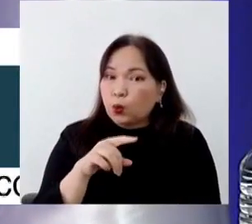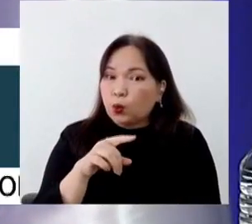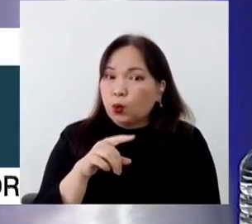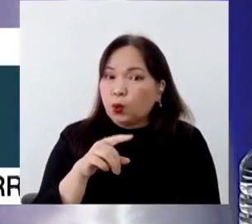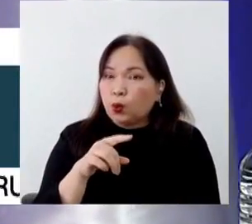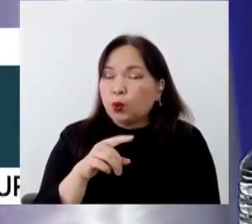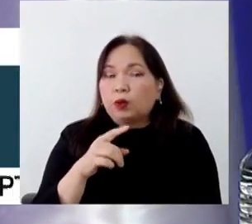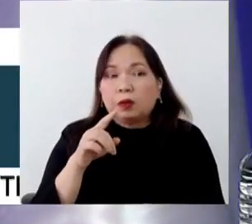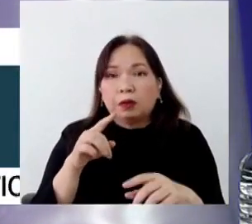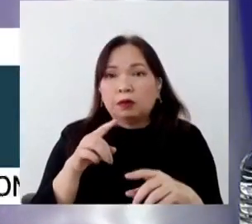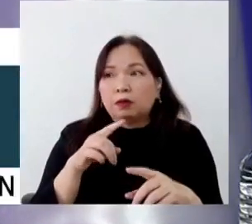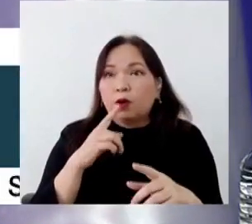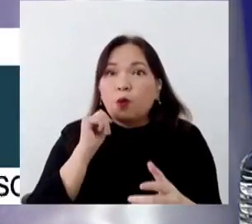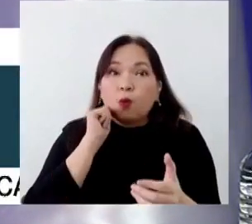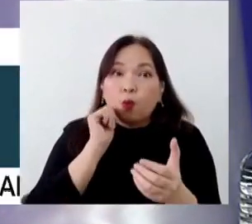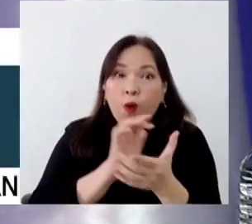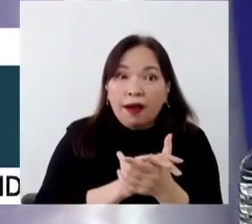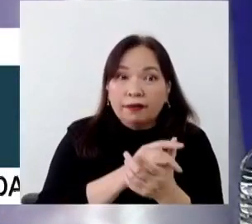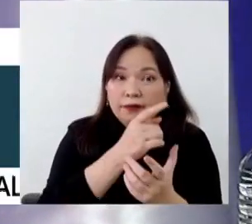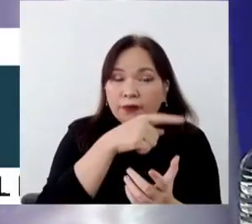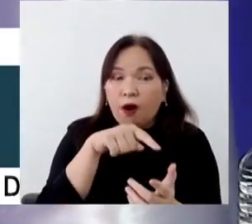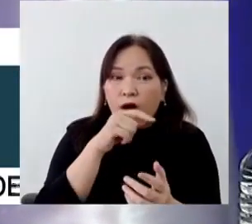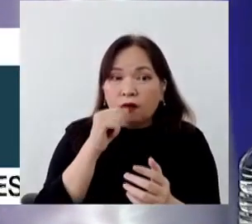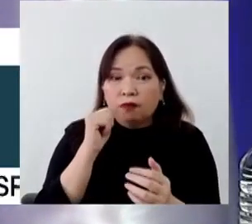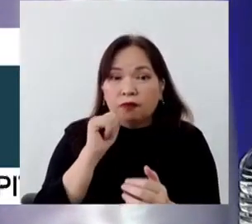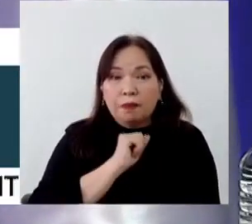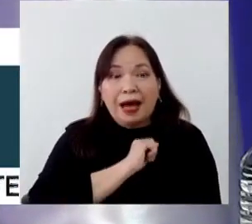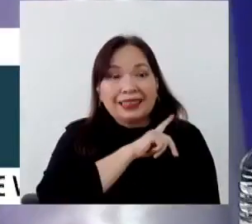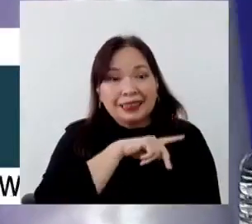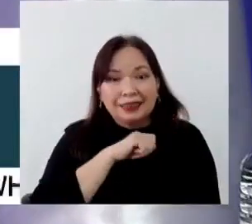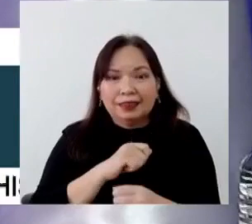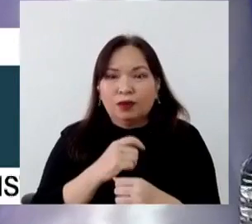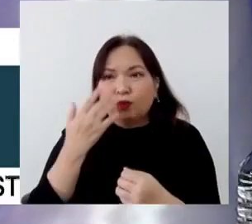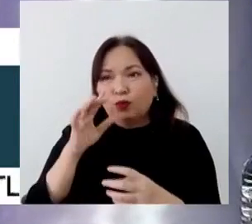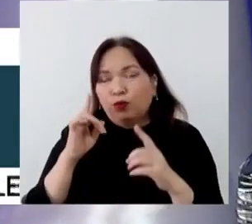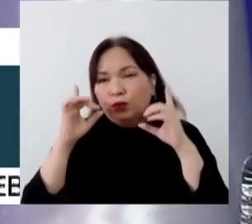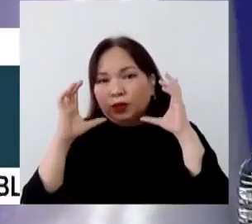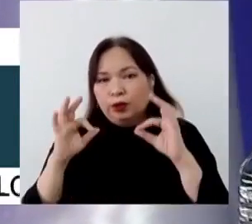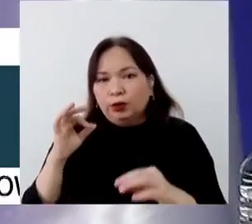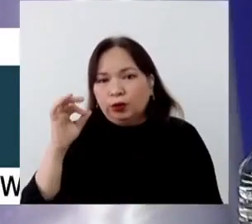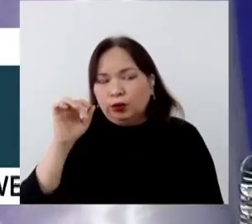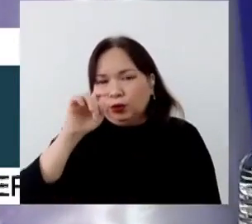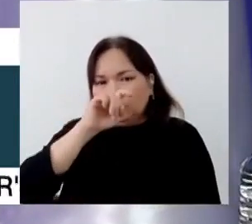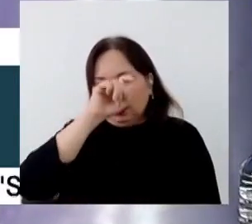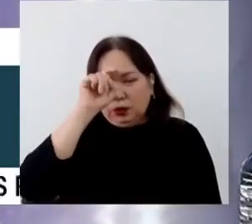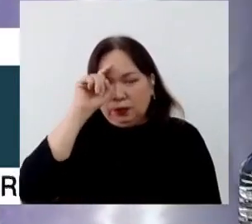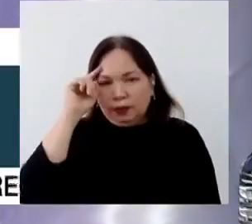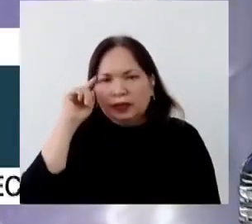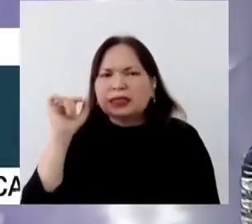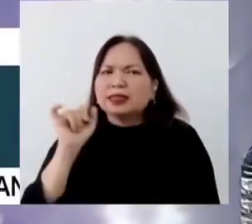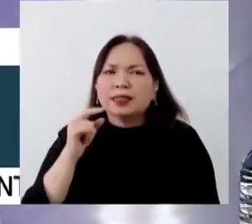decide. So it may be a difficult decision like what happened in Ukraine. If a Filipino